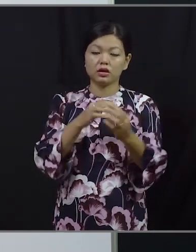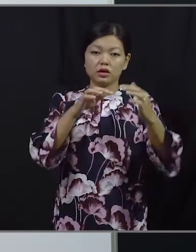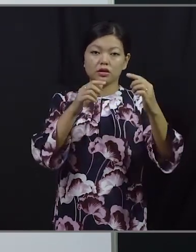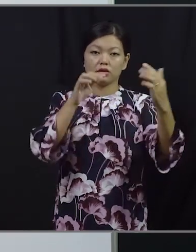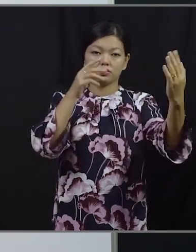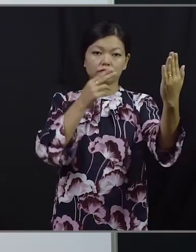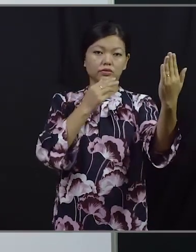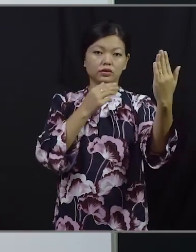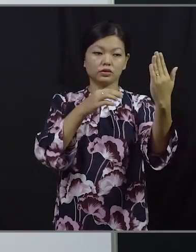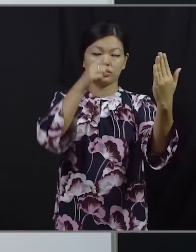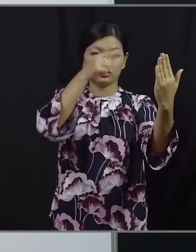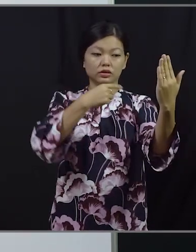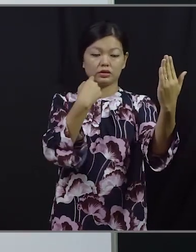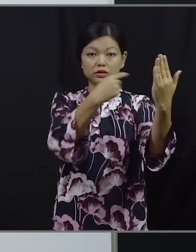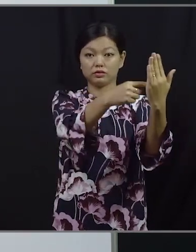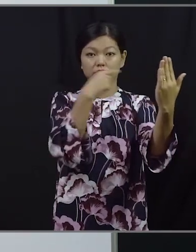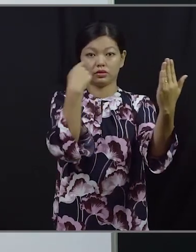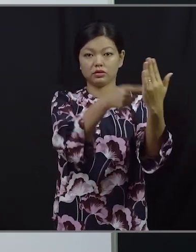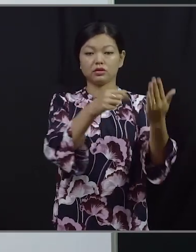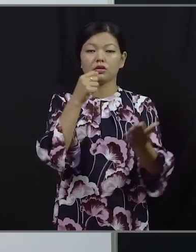object, and you can observe